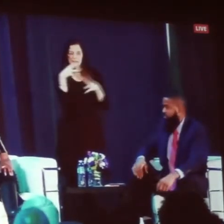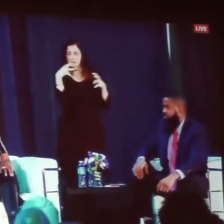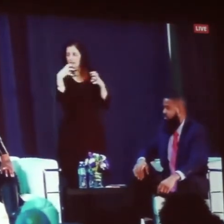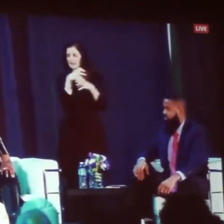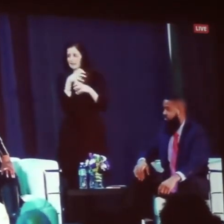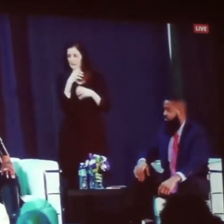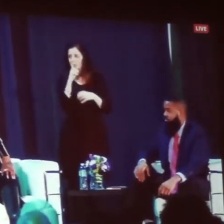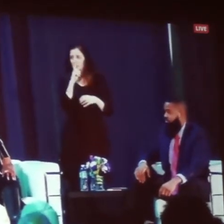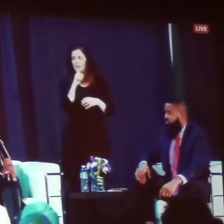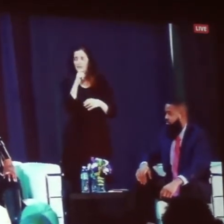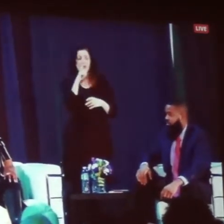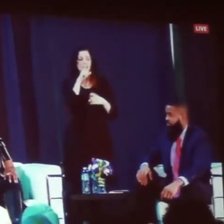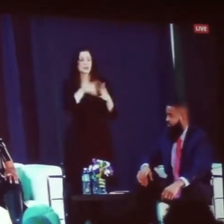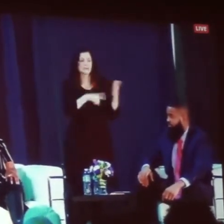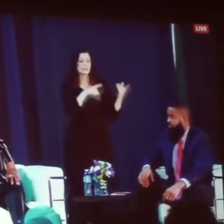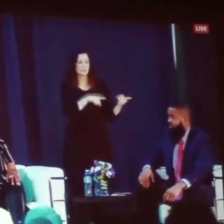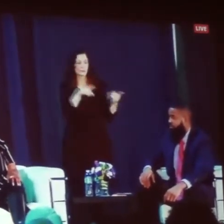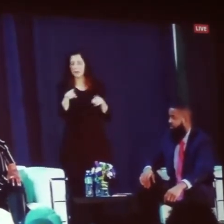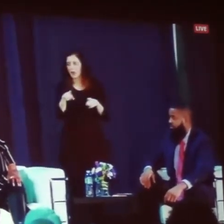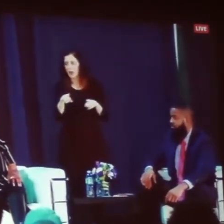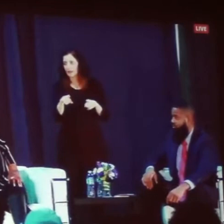I'm not really sure what's going on